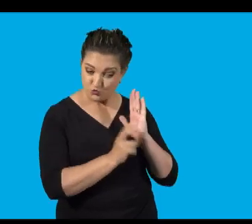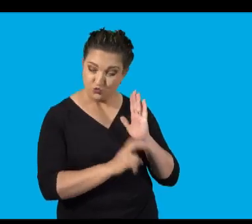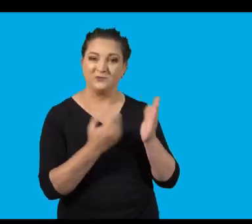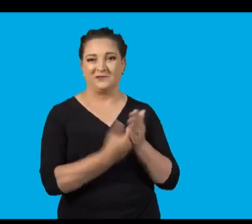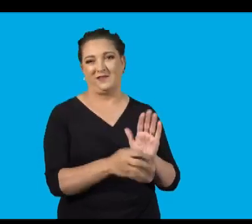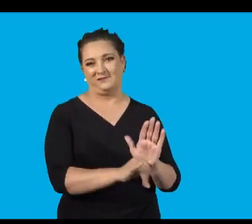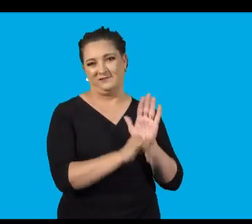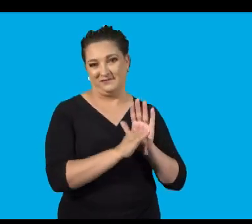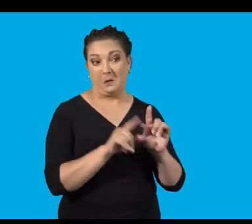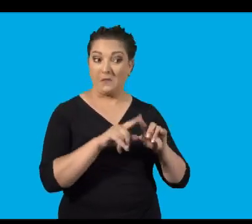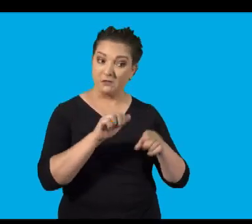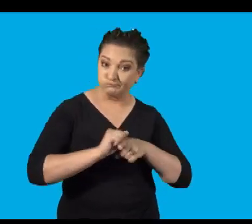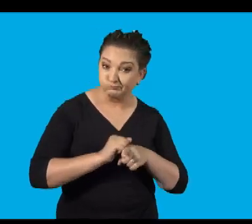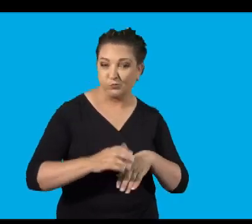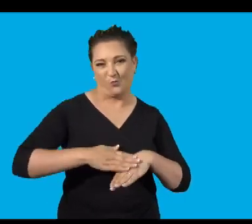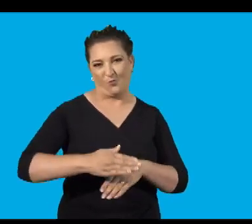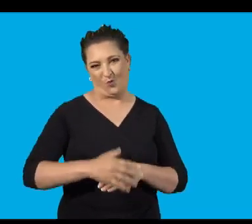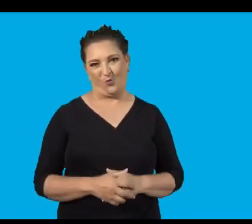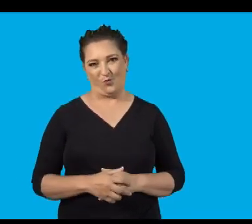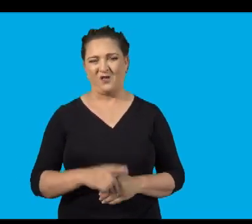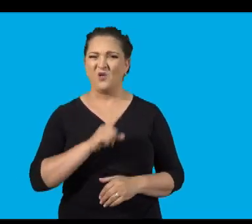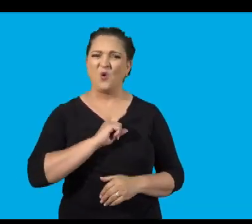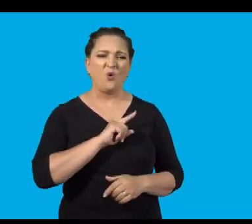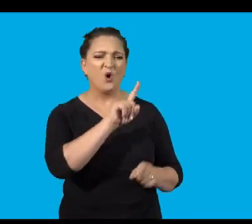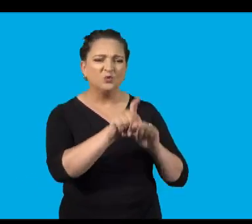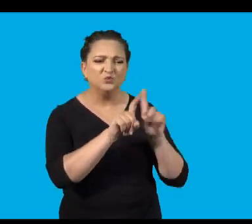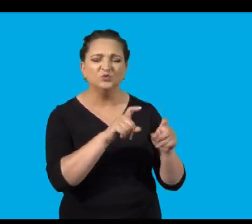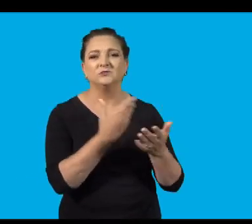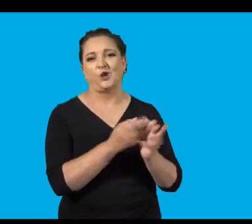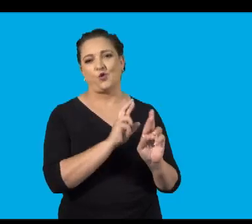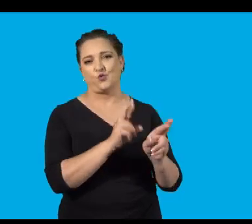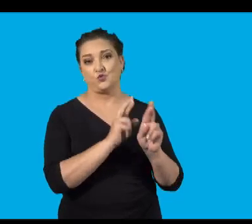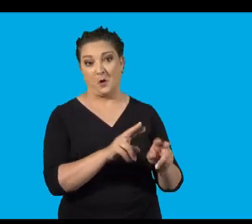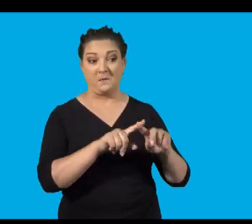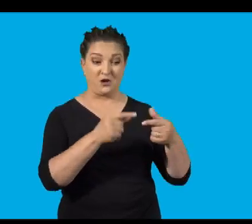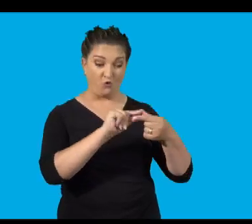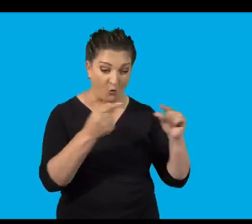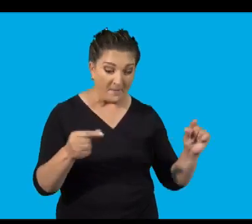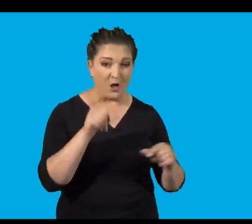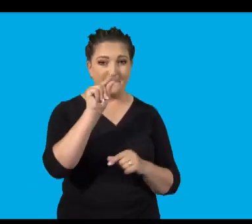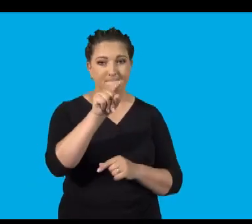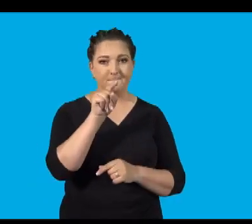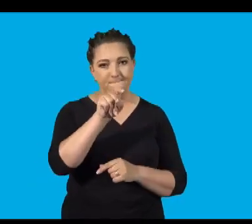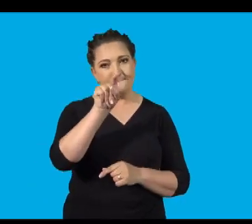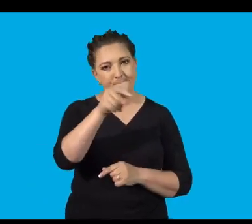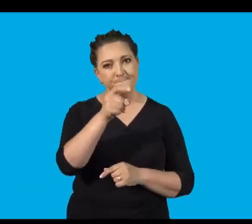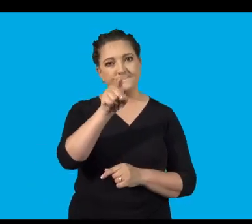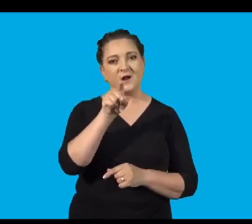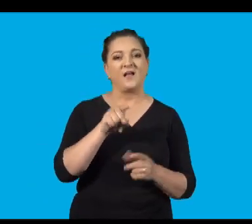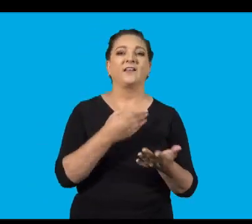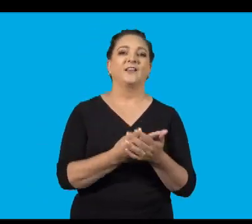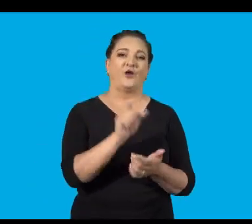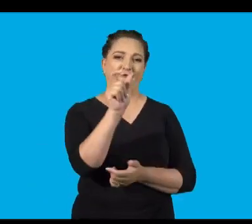grammar rules and then continued practice so that you can respond to your questions based on grammar, punctuation,